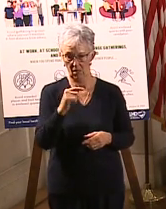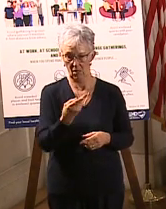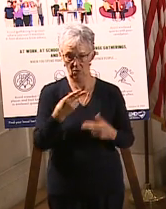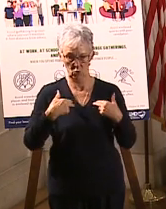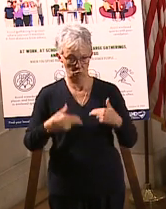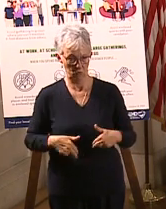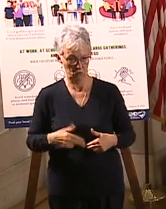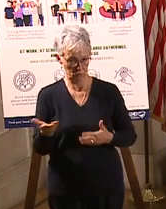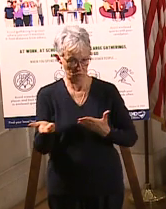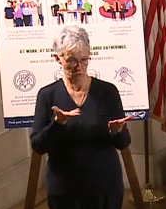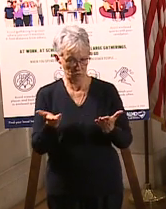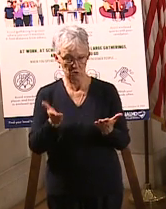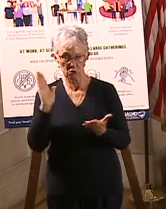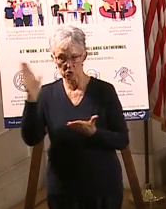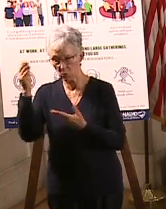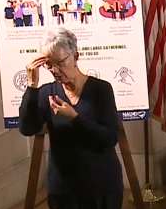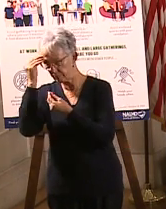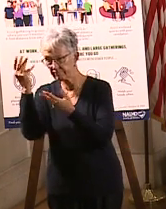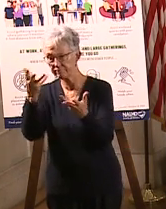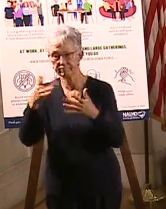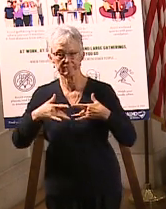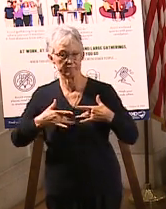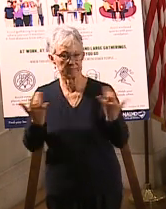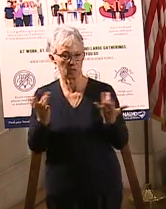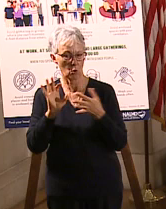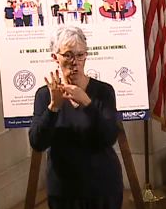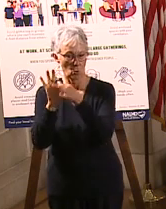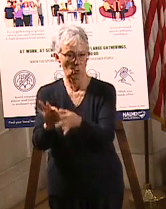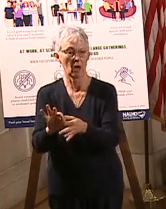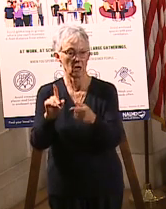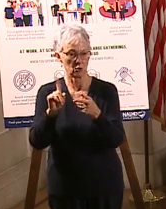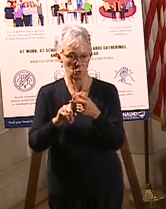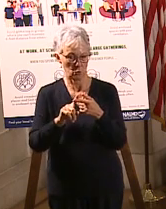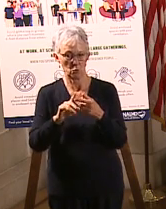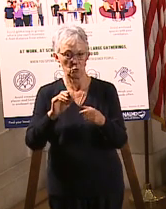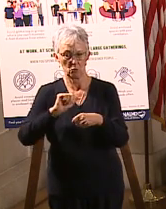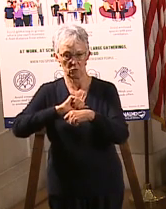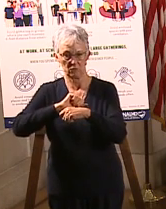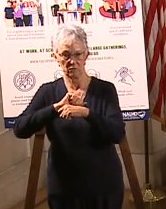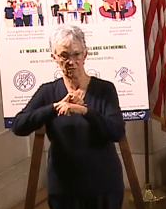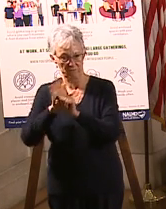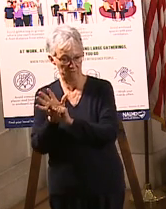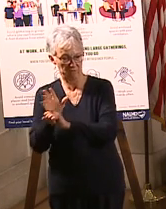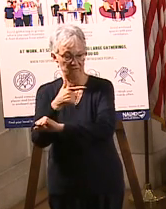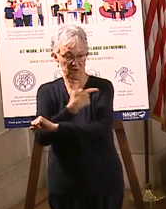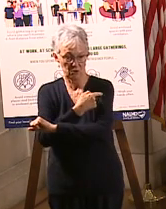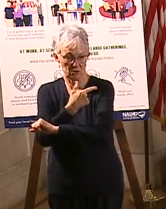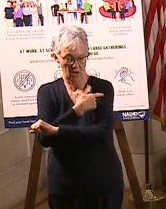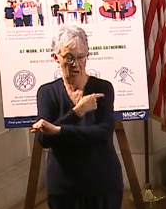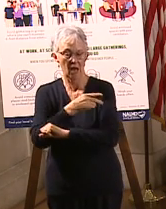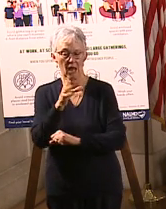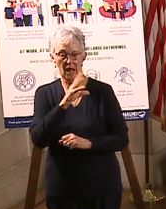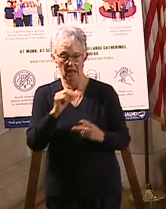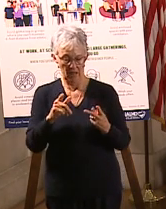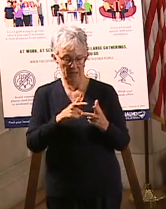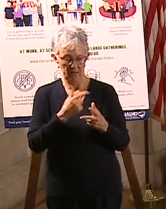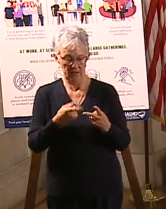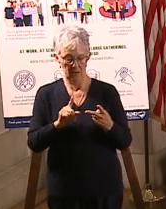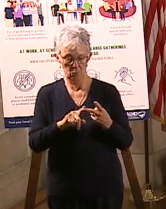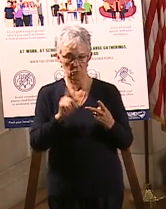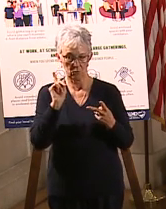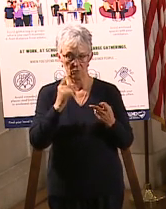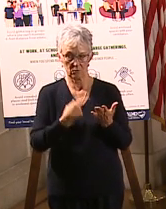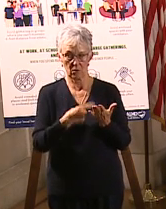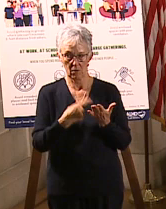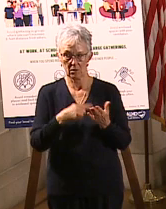then we will be talking about Human Trafficking Awareness Day and Month, and then we'll have Attorney General Doug Peterson come up and talk about